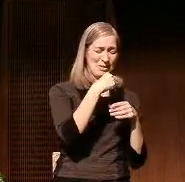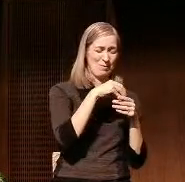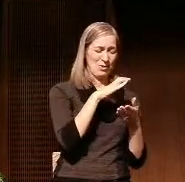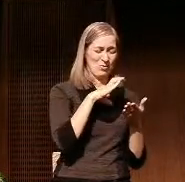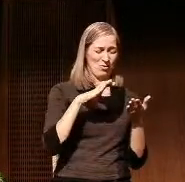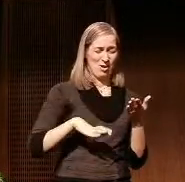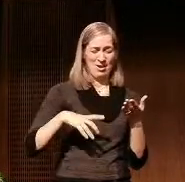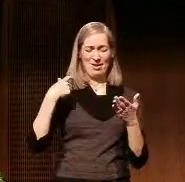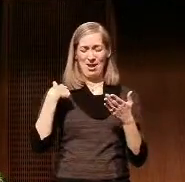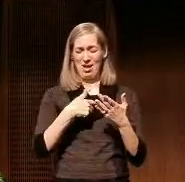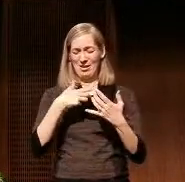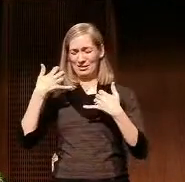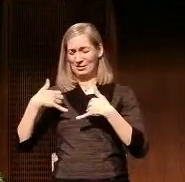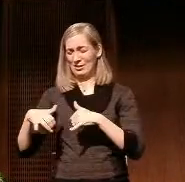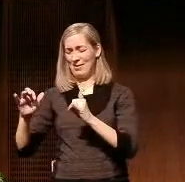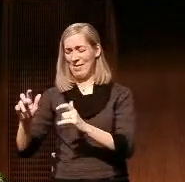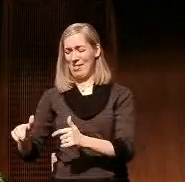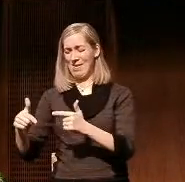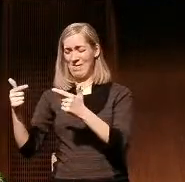are still here,